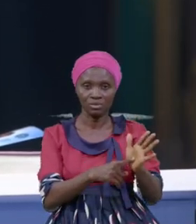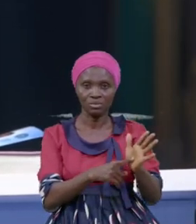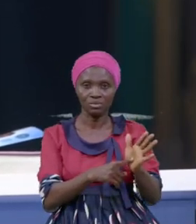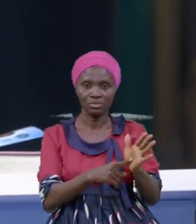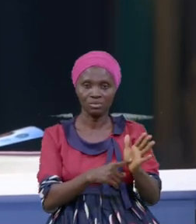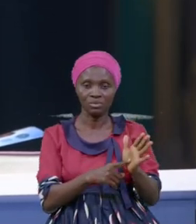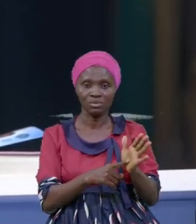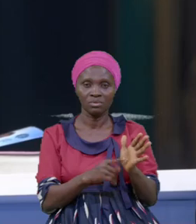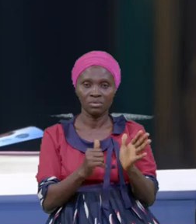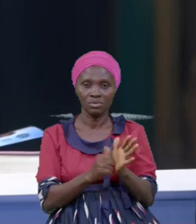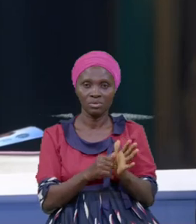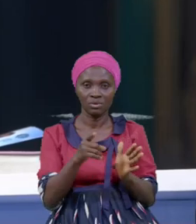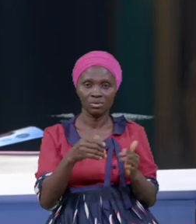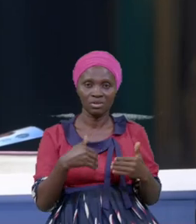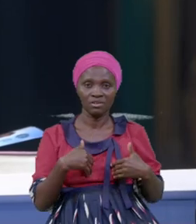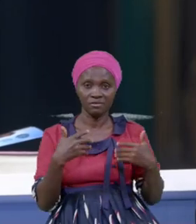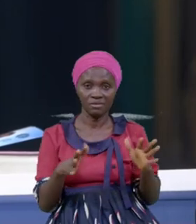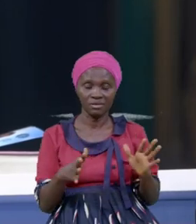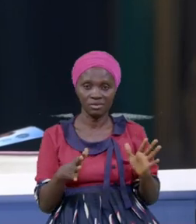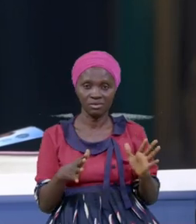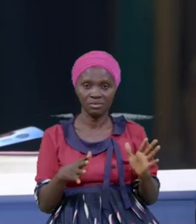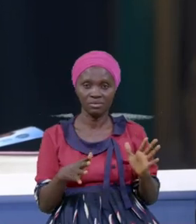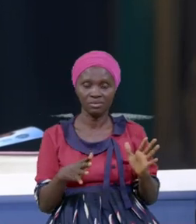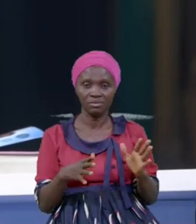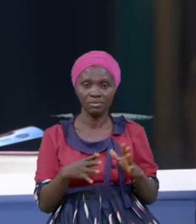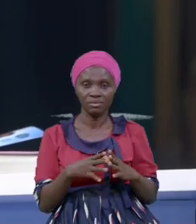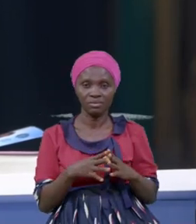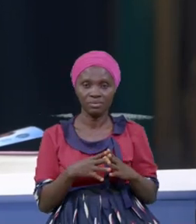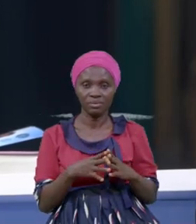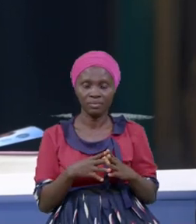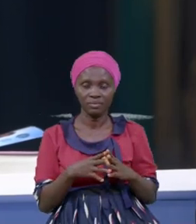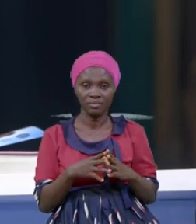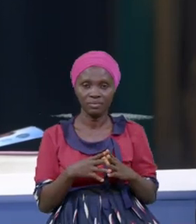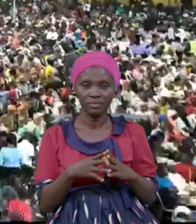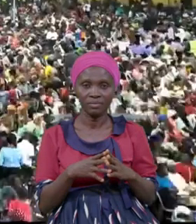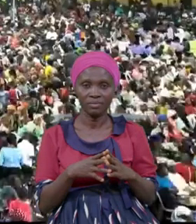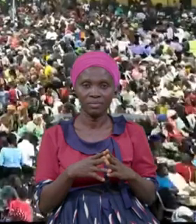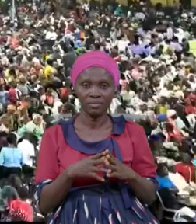The far left. That's your far right.